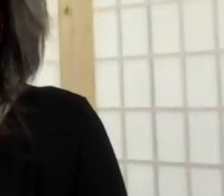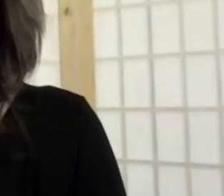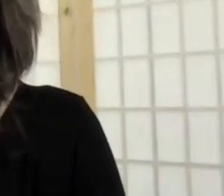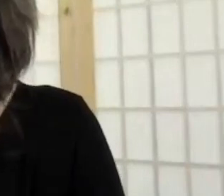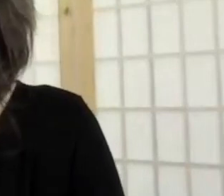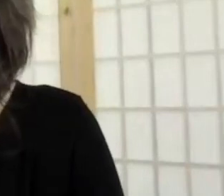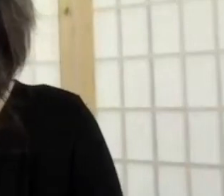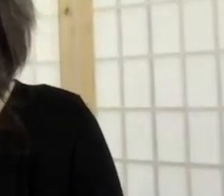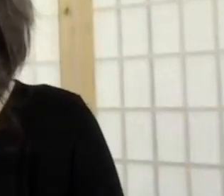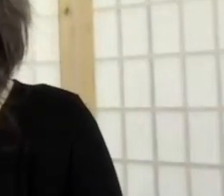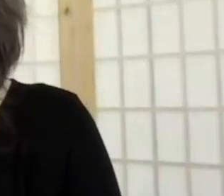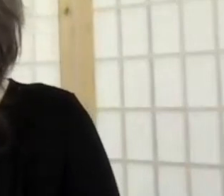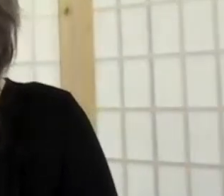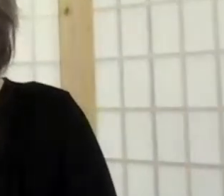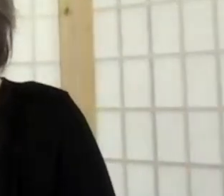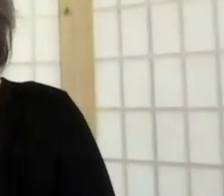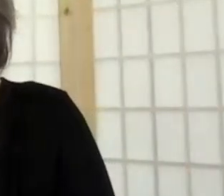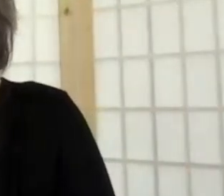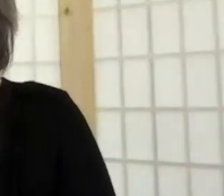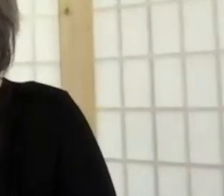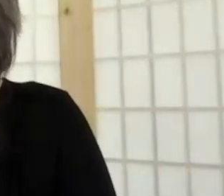talk about. Am I right on that?